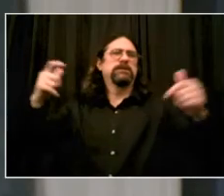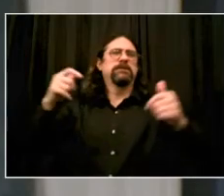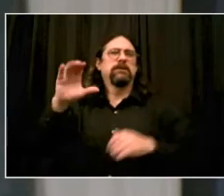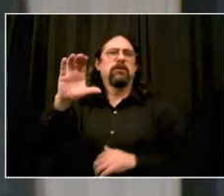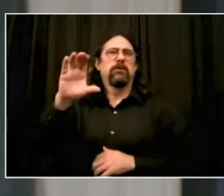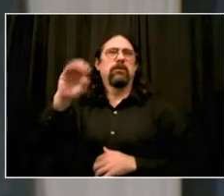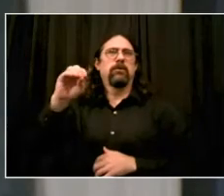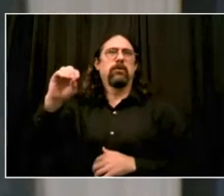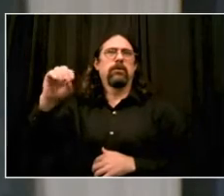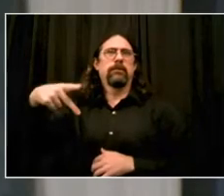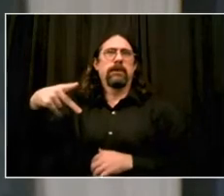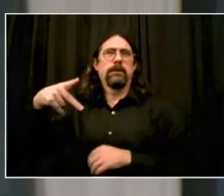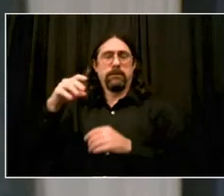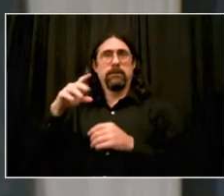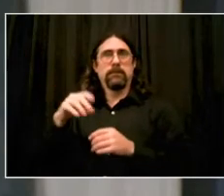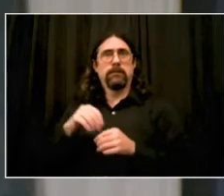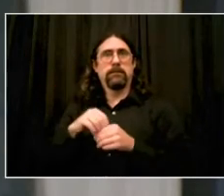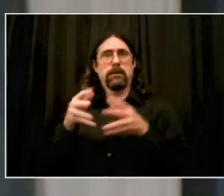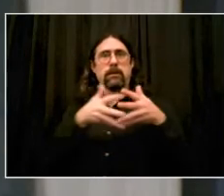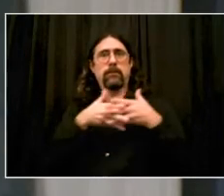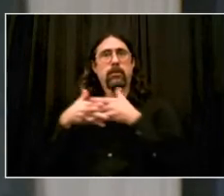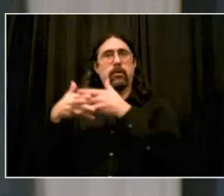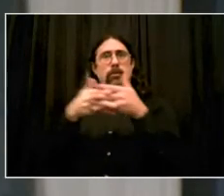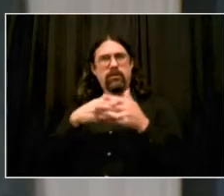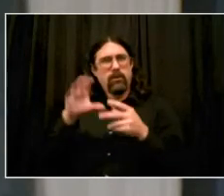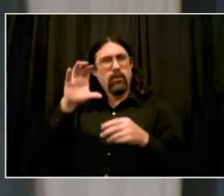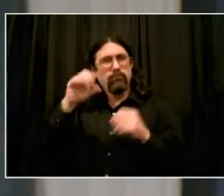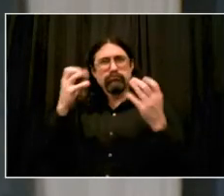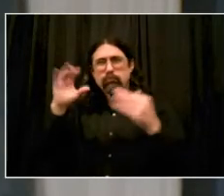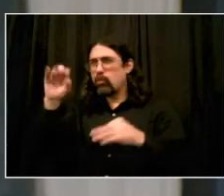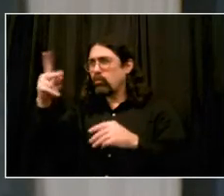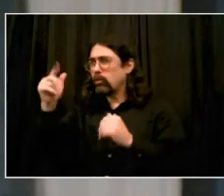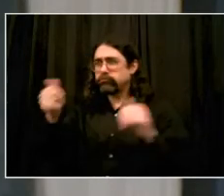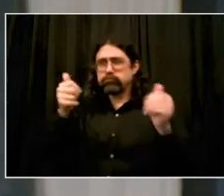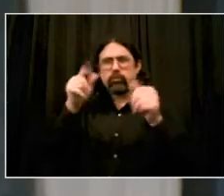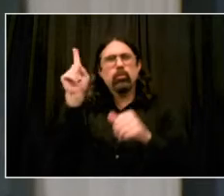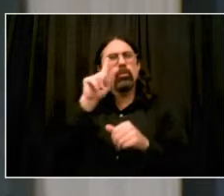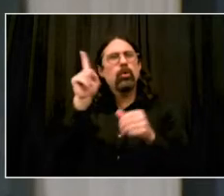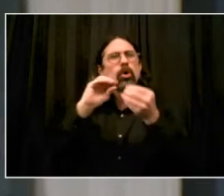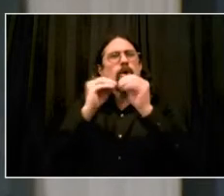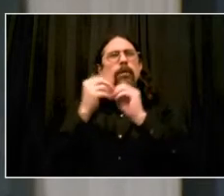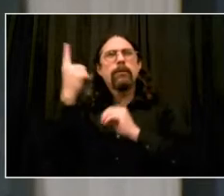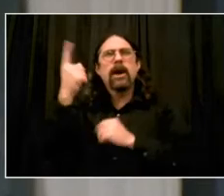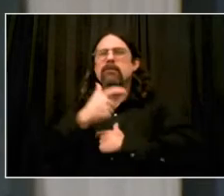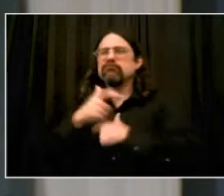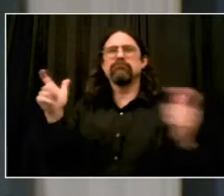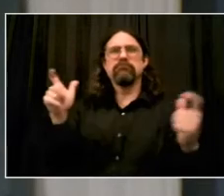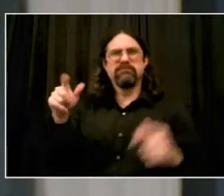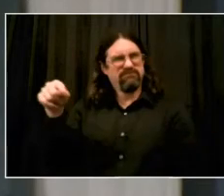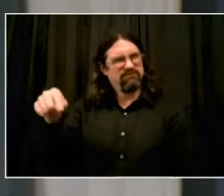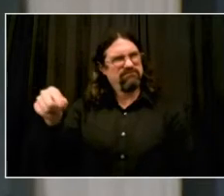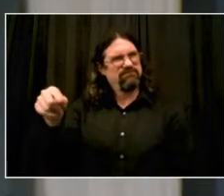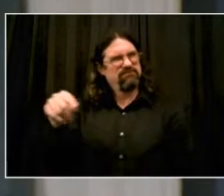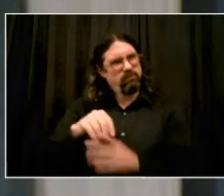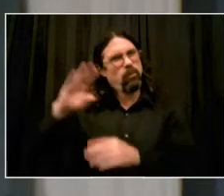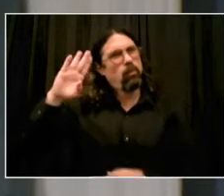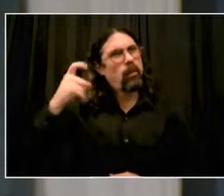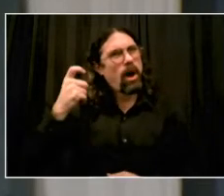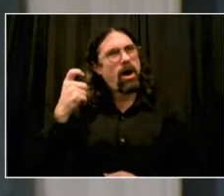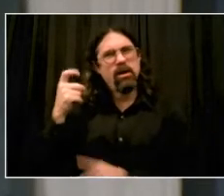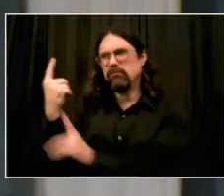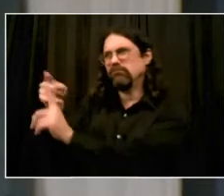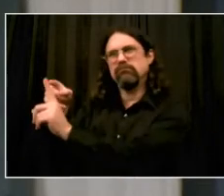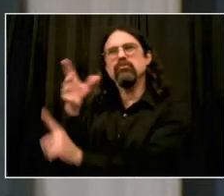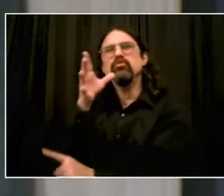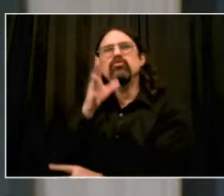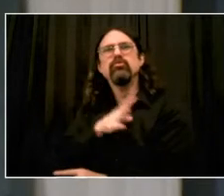Mayor, that you've done this on the heels of Small Business Saturday. Quite frankly, it should be small business every day. And when we look at worker co-ops and worker-owned